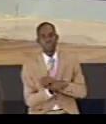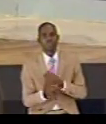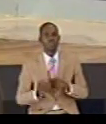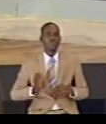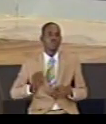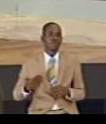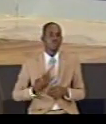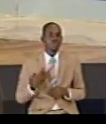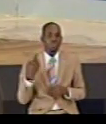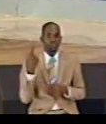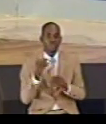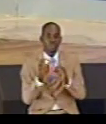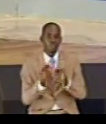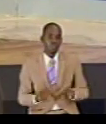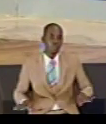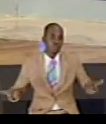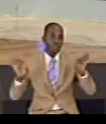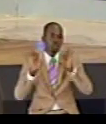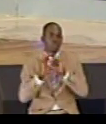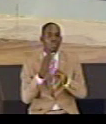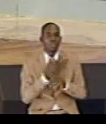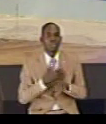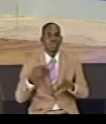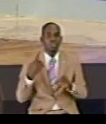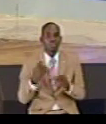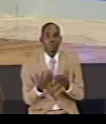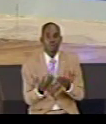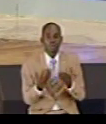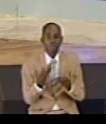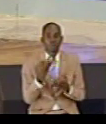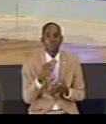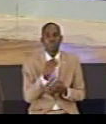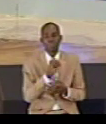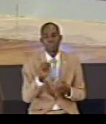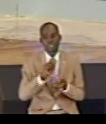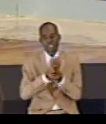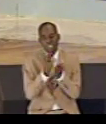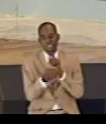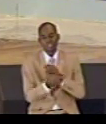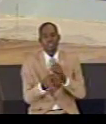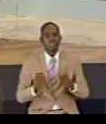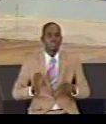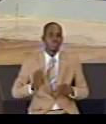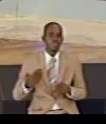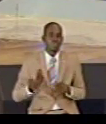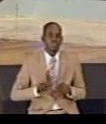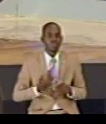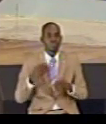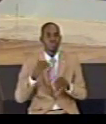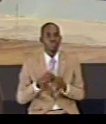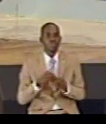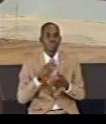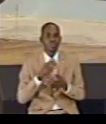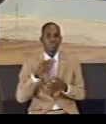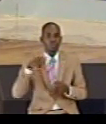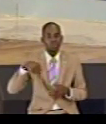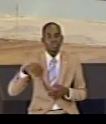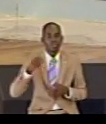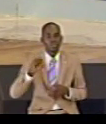The priority and the pursuit of a transformed soul. Verse 6, Psalm